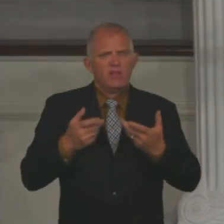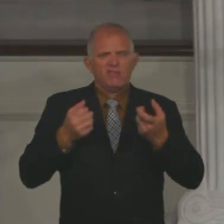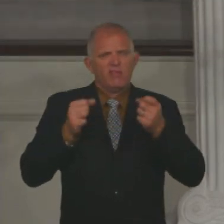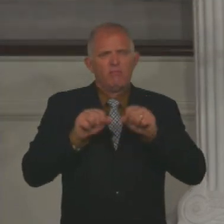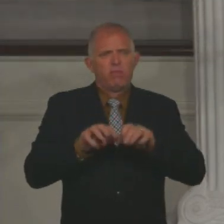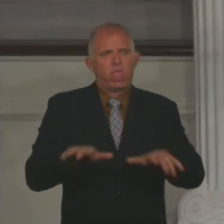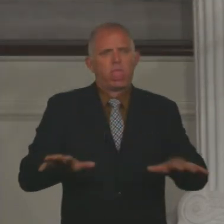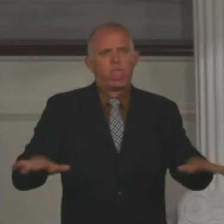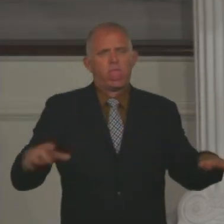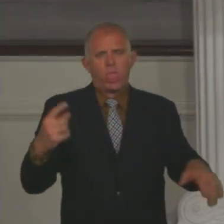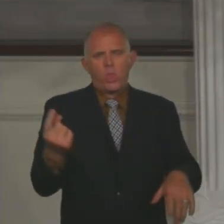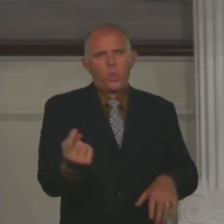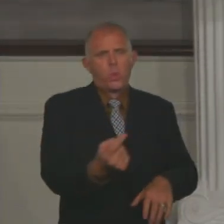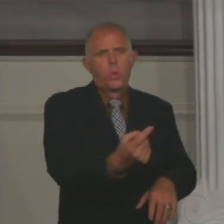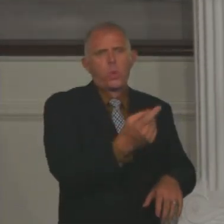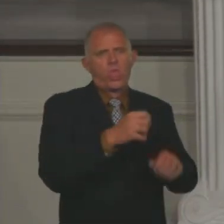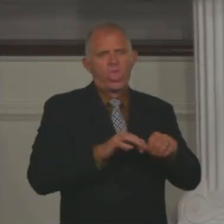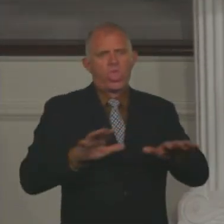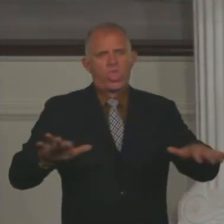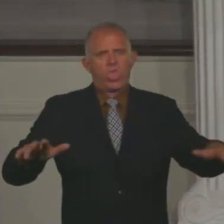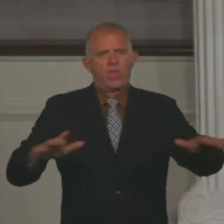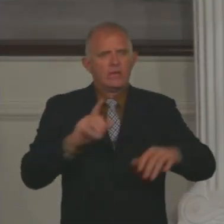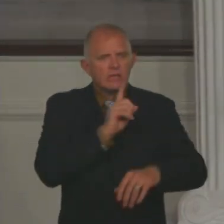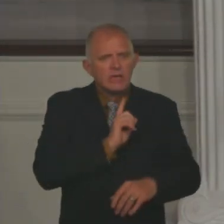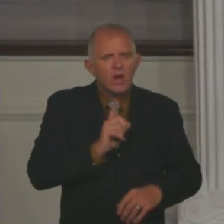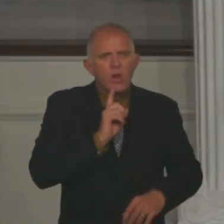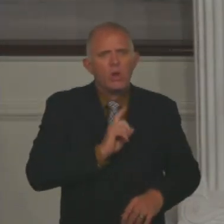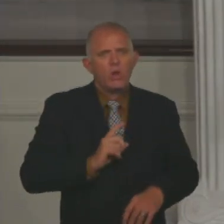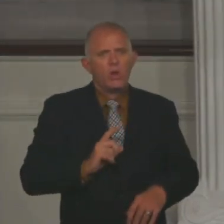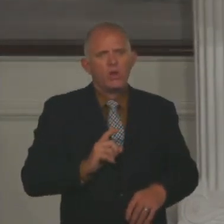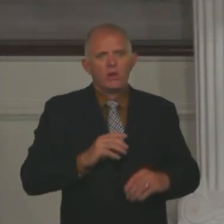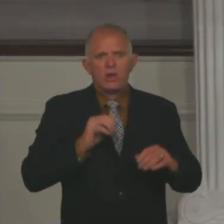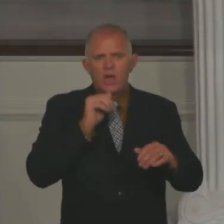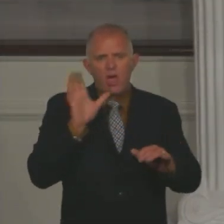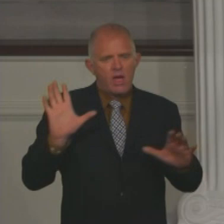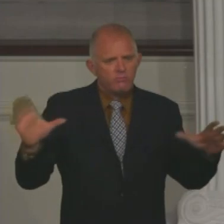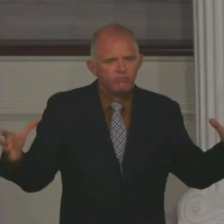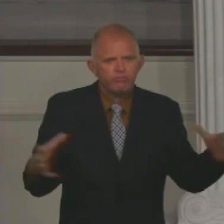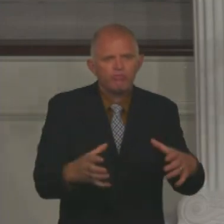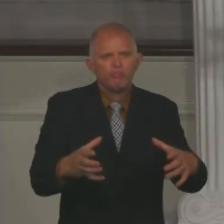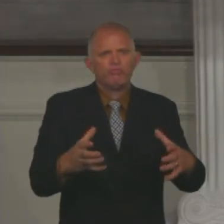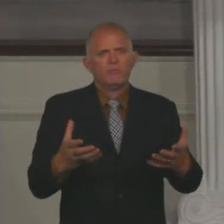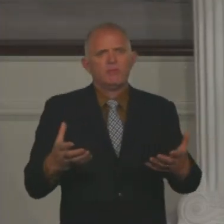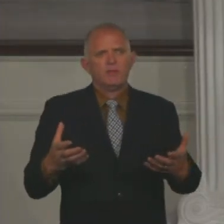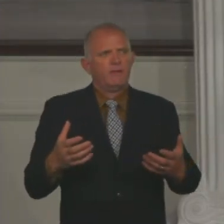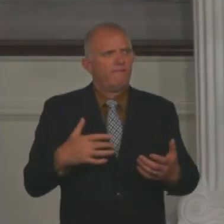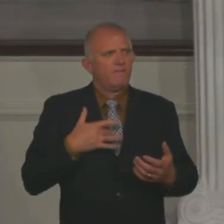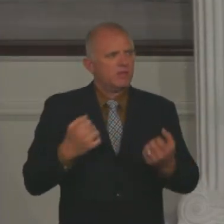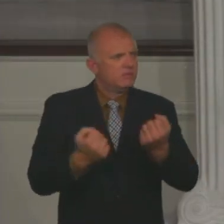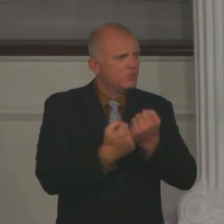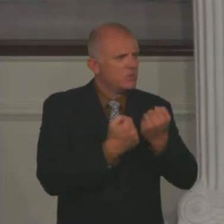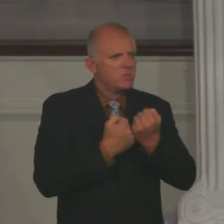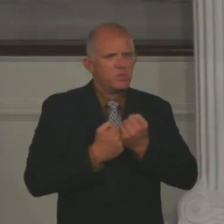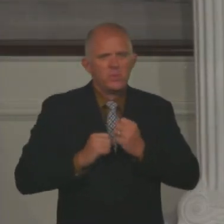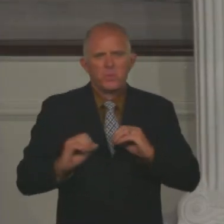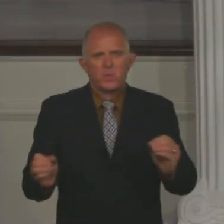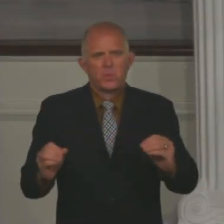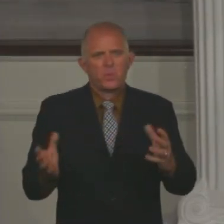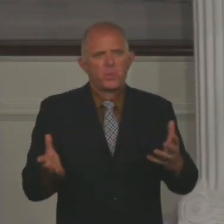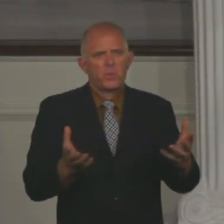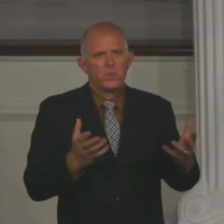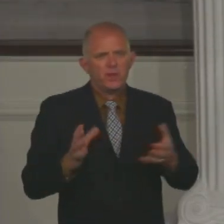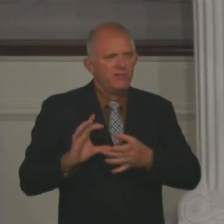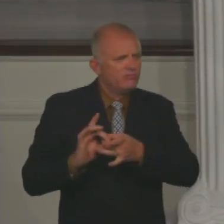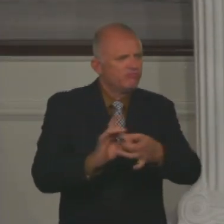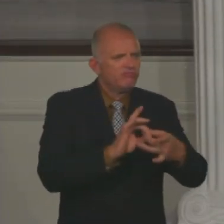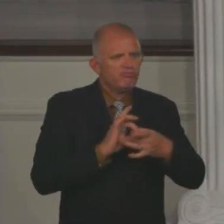their own. Lonely, without being in a flock together, not feeling the companionship, not feeling the camaraderie